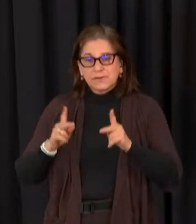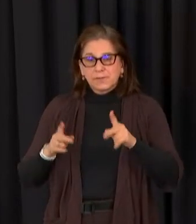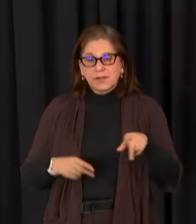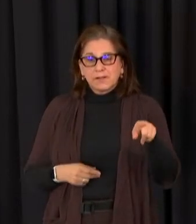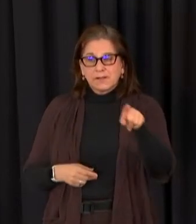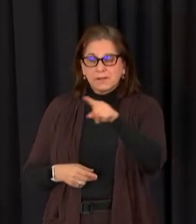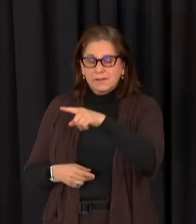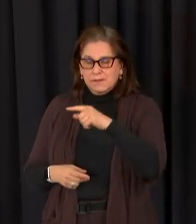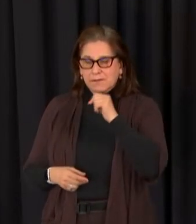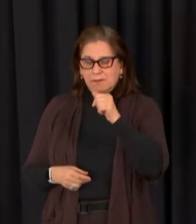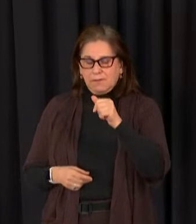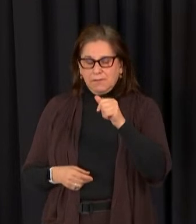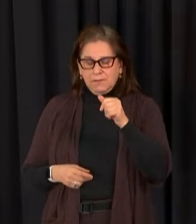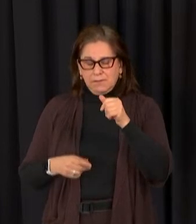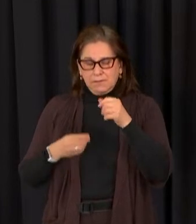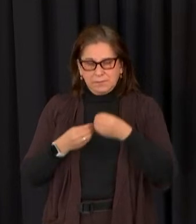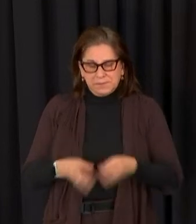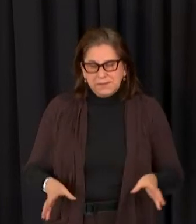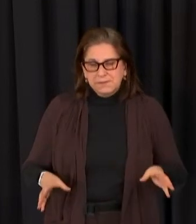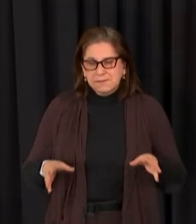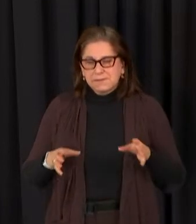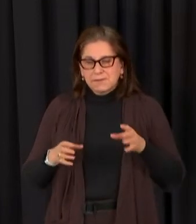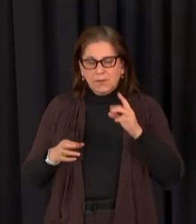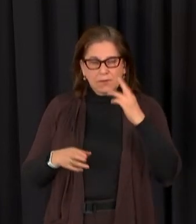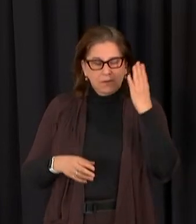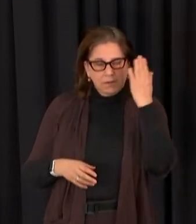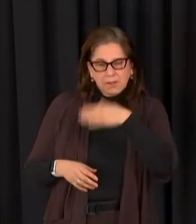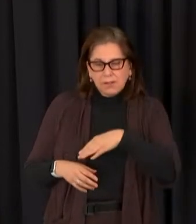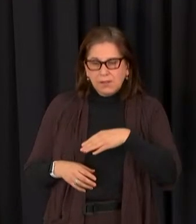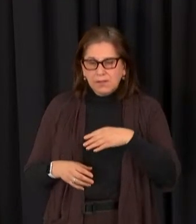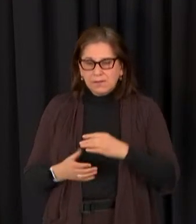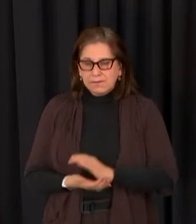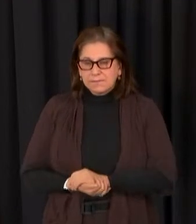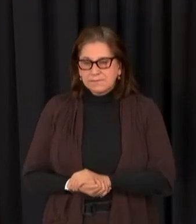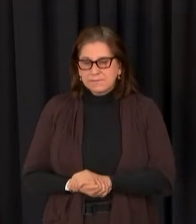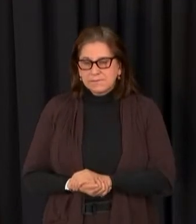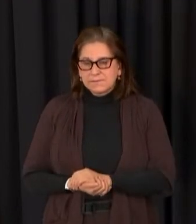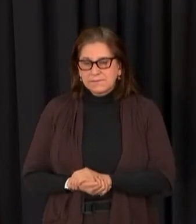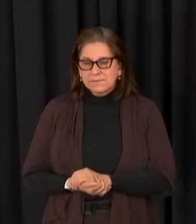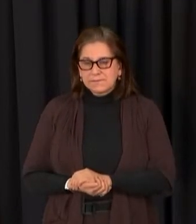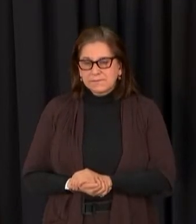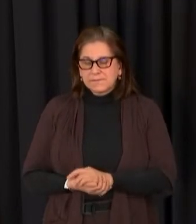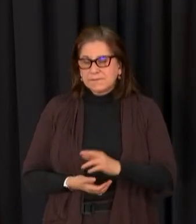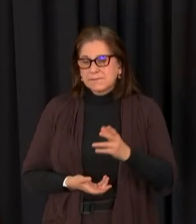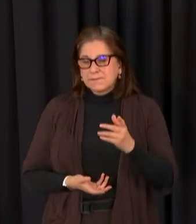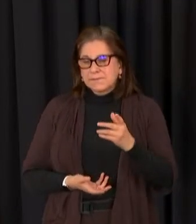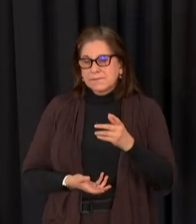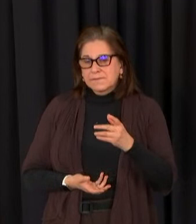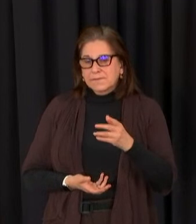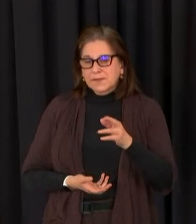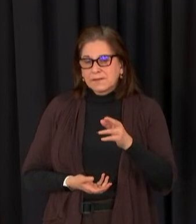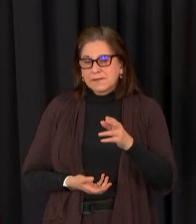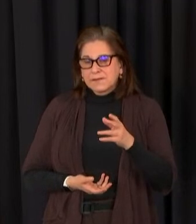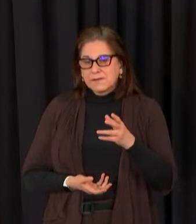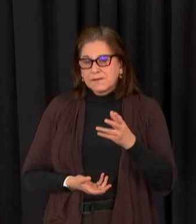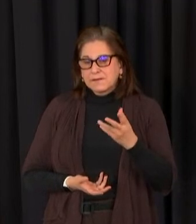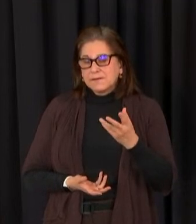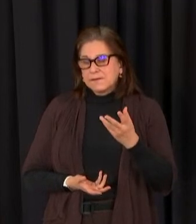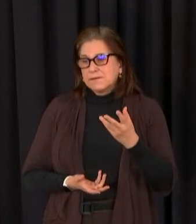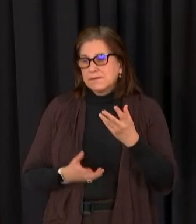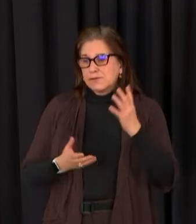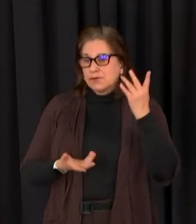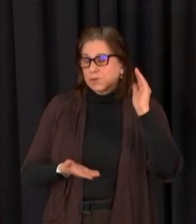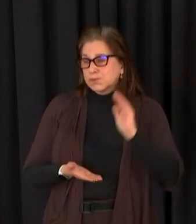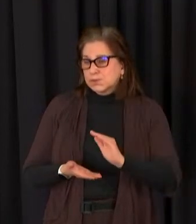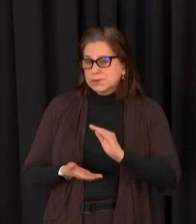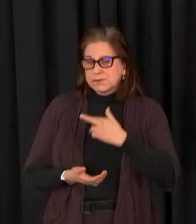over week after week by those with similar risk factors who more recently registered.